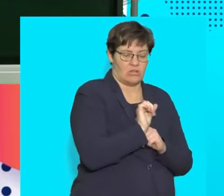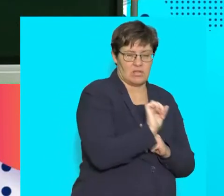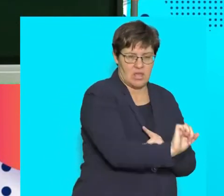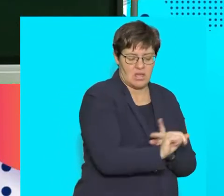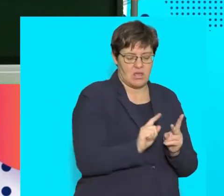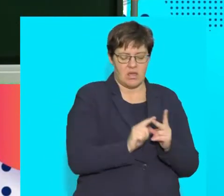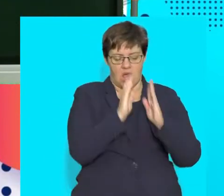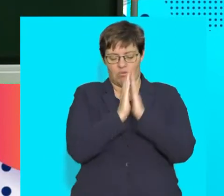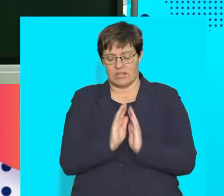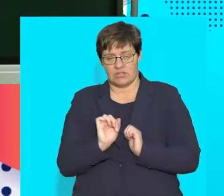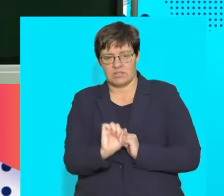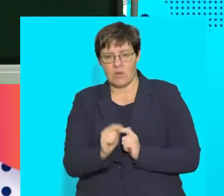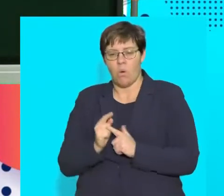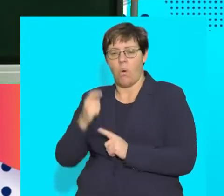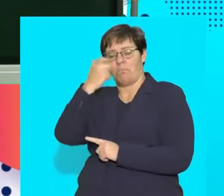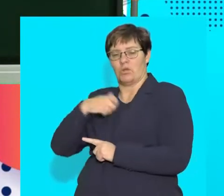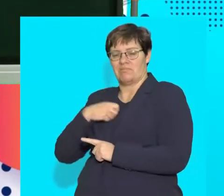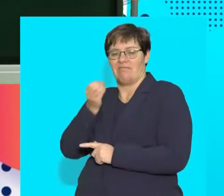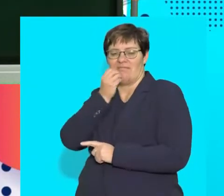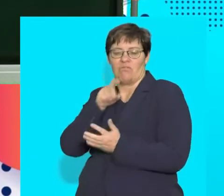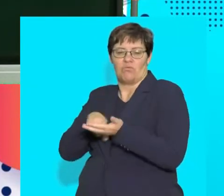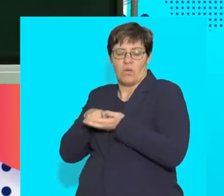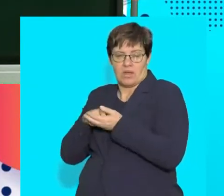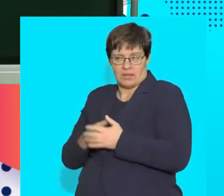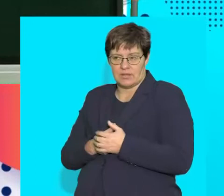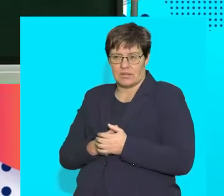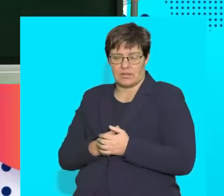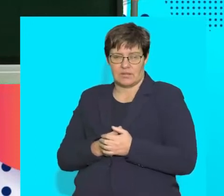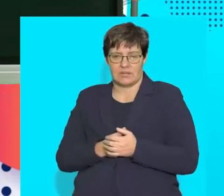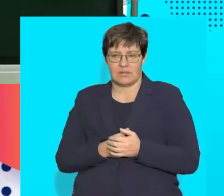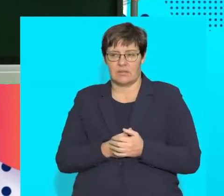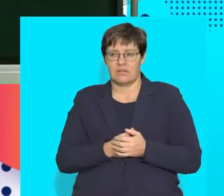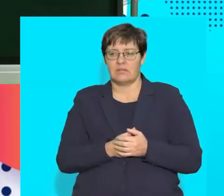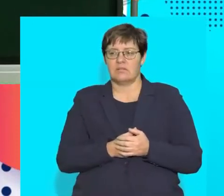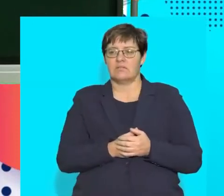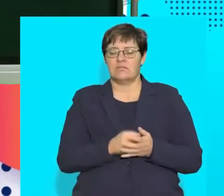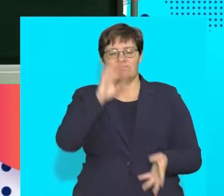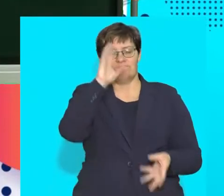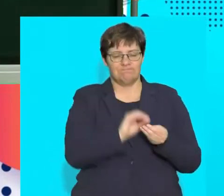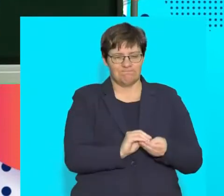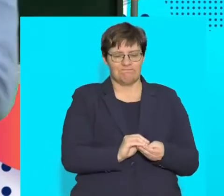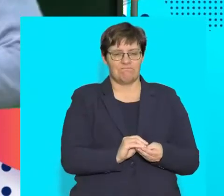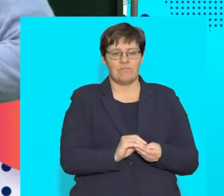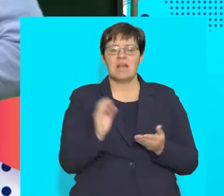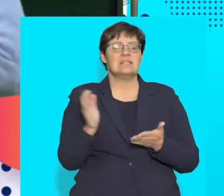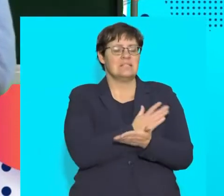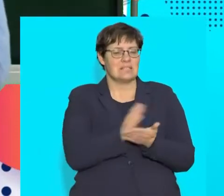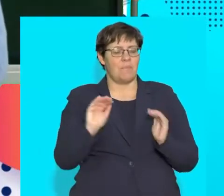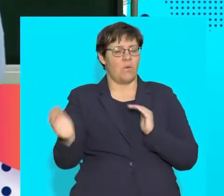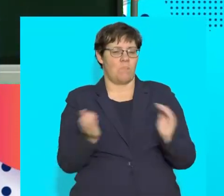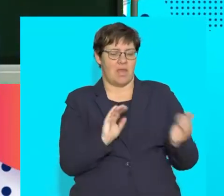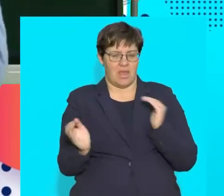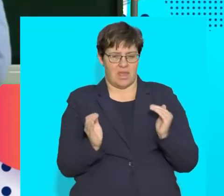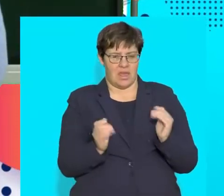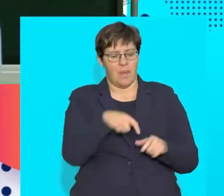culture, their religion, or their personal dietary requirements. So here's a quick synopsis of some comparisons